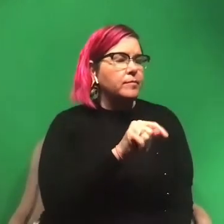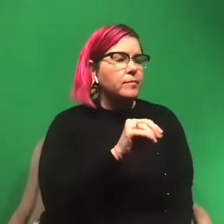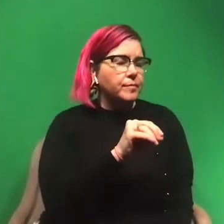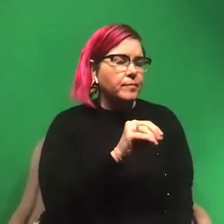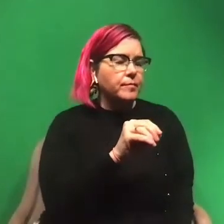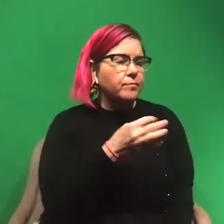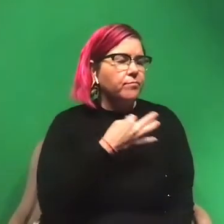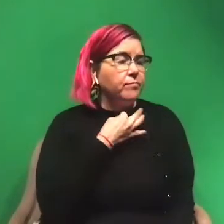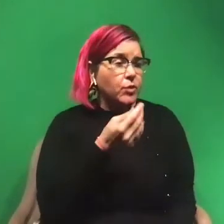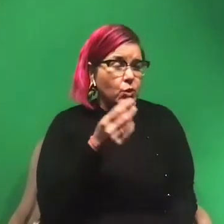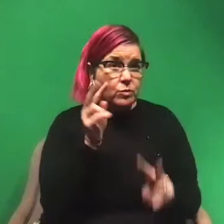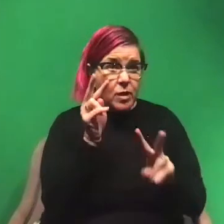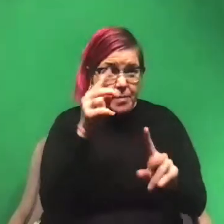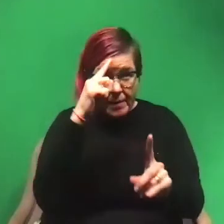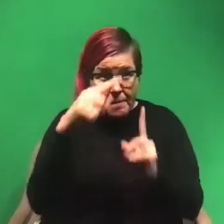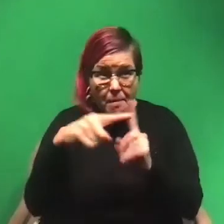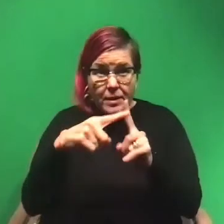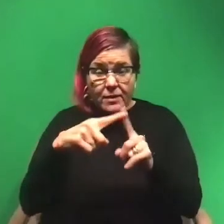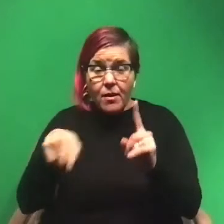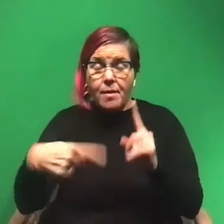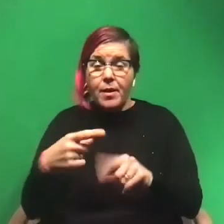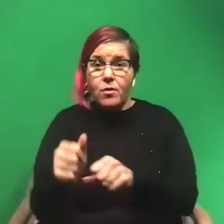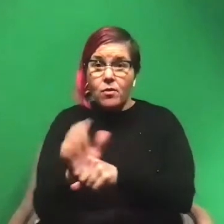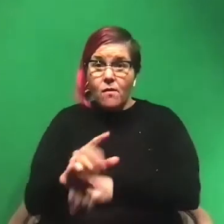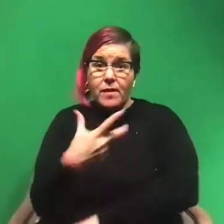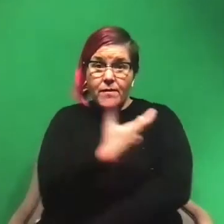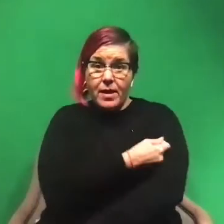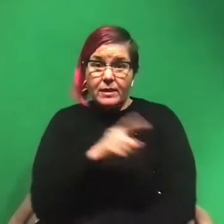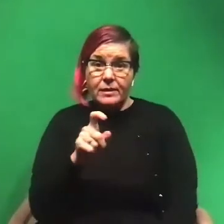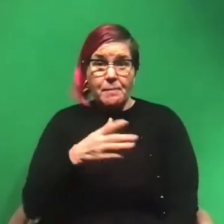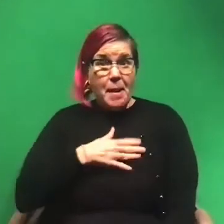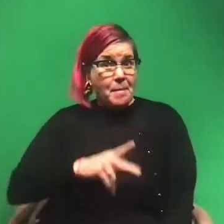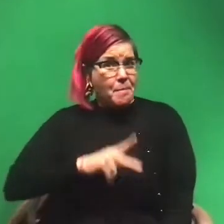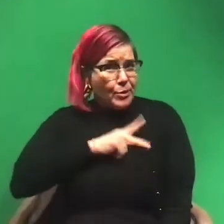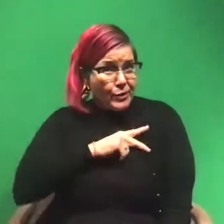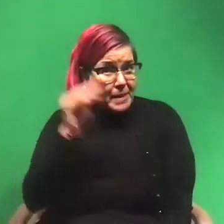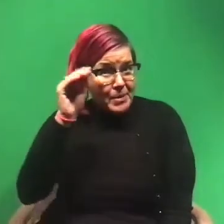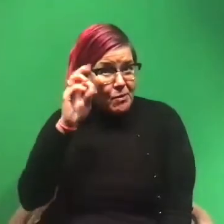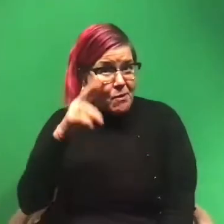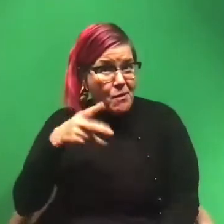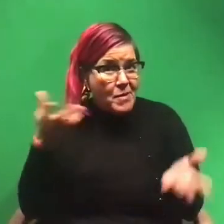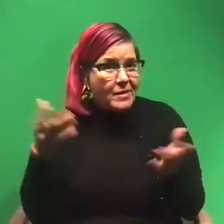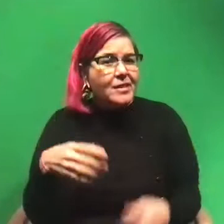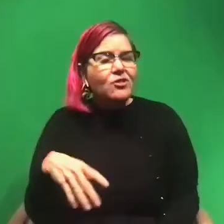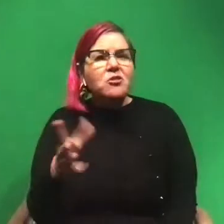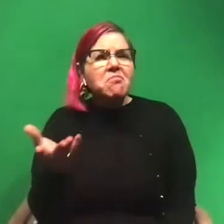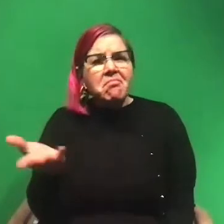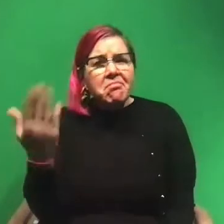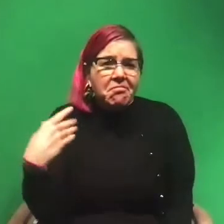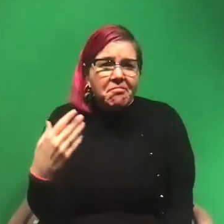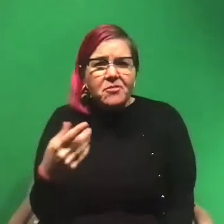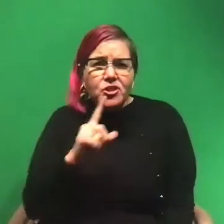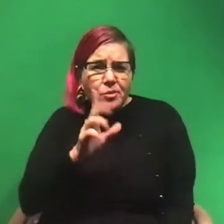about COVID vaccines? You want the personal opinion, or do you want just like,